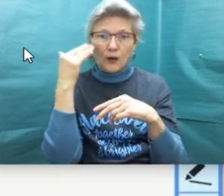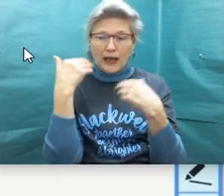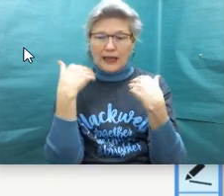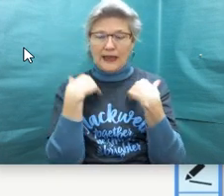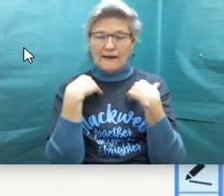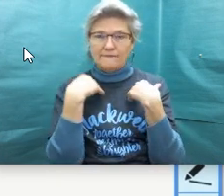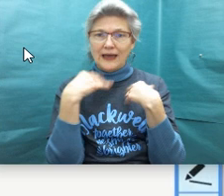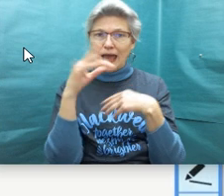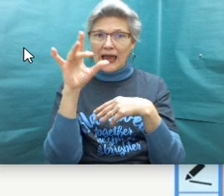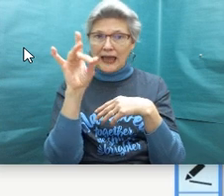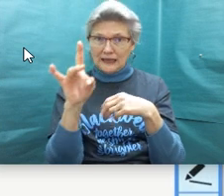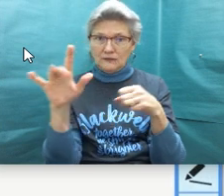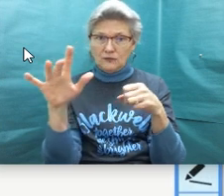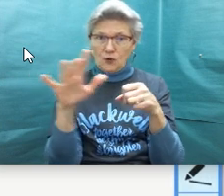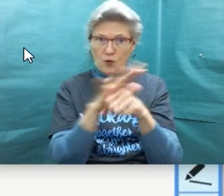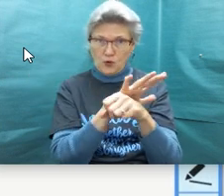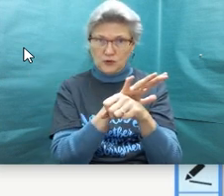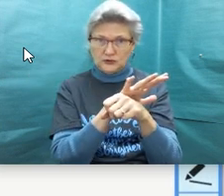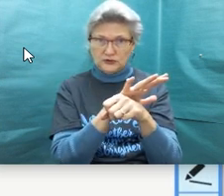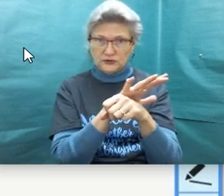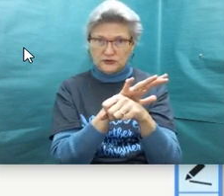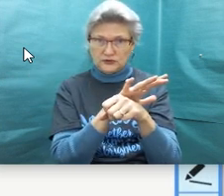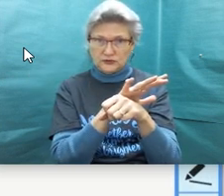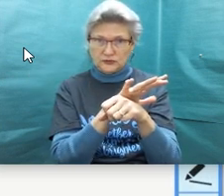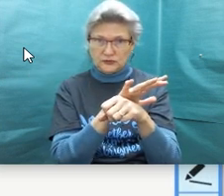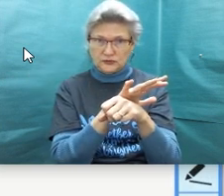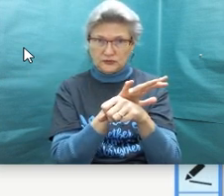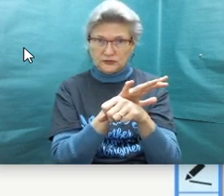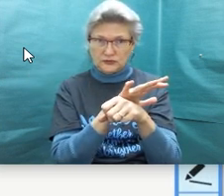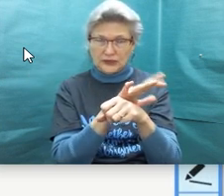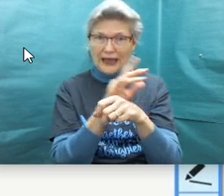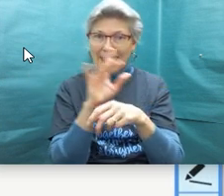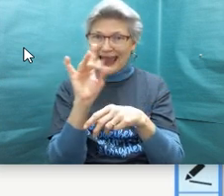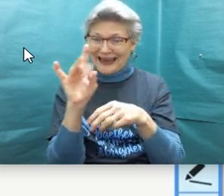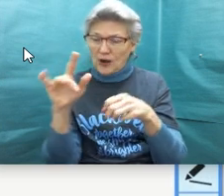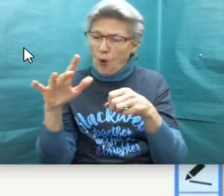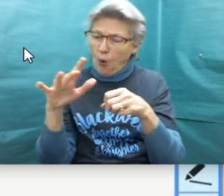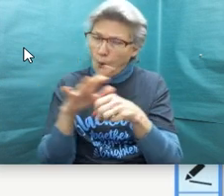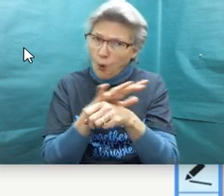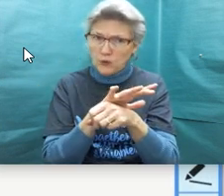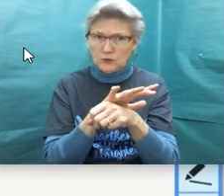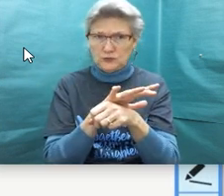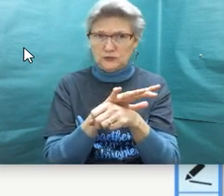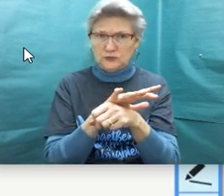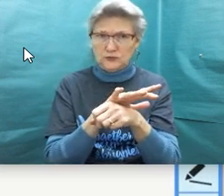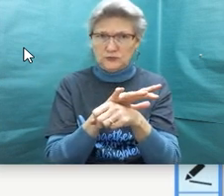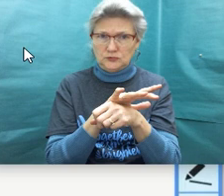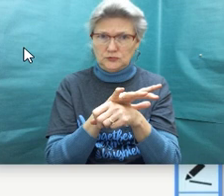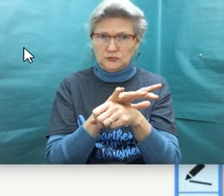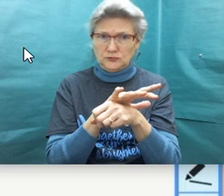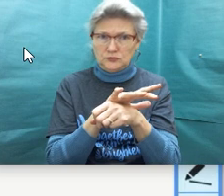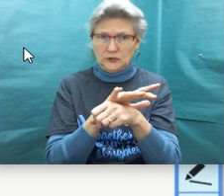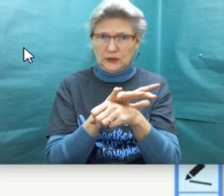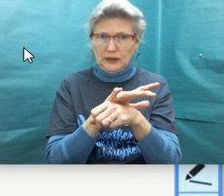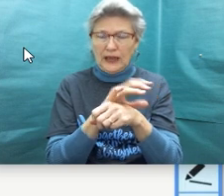that I have 8 wholes, right? And those 8 wholes